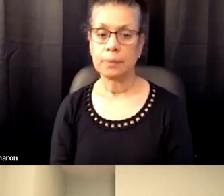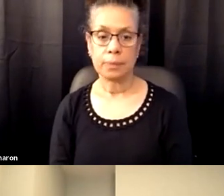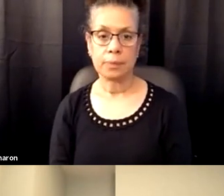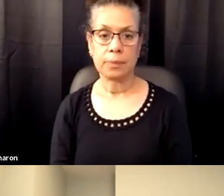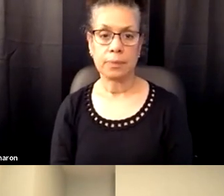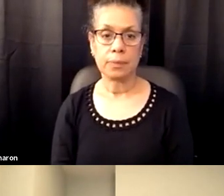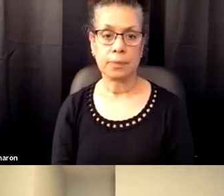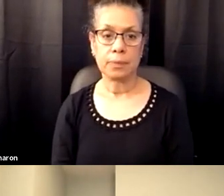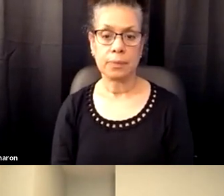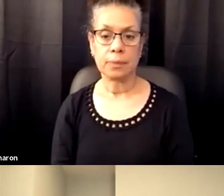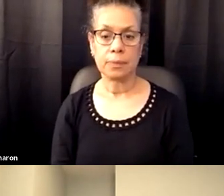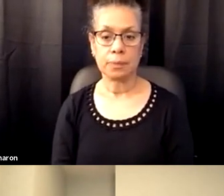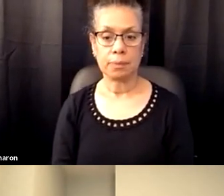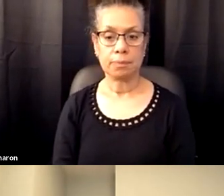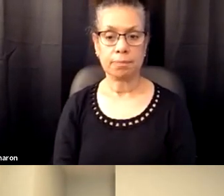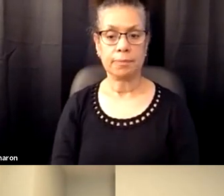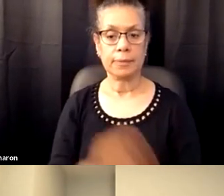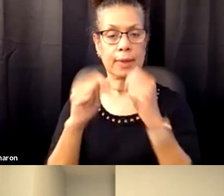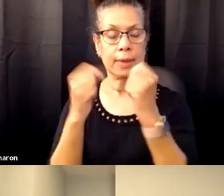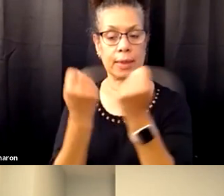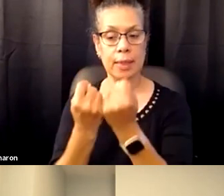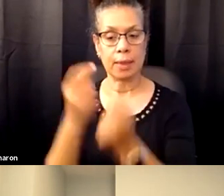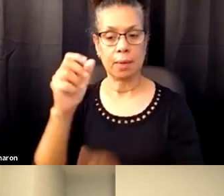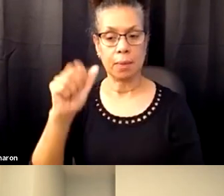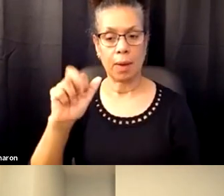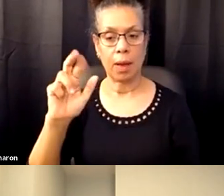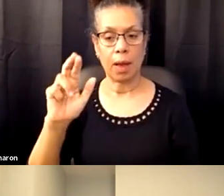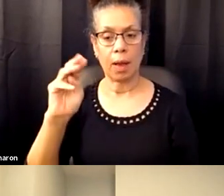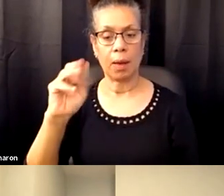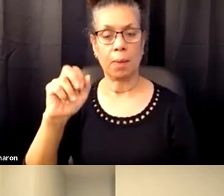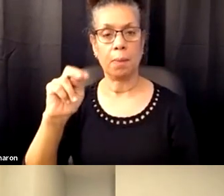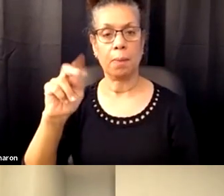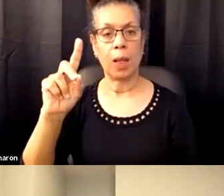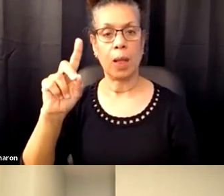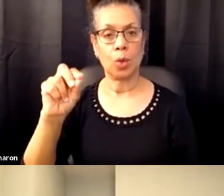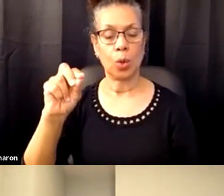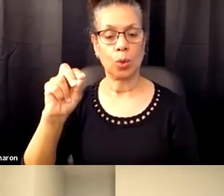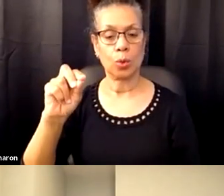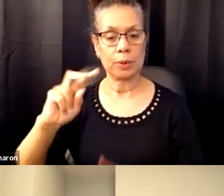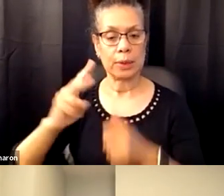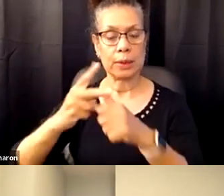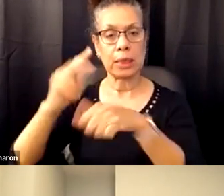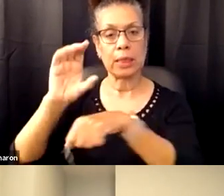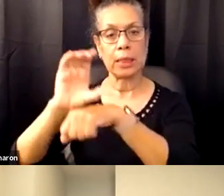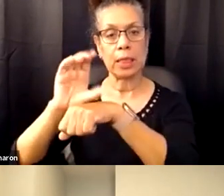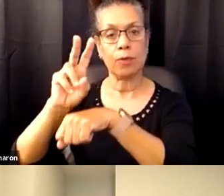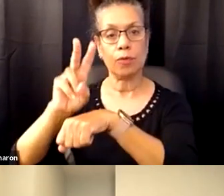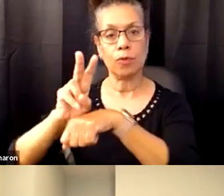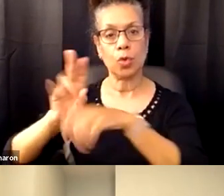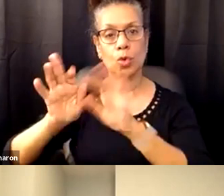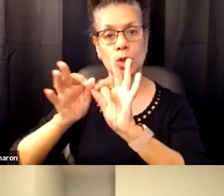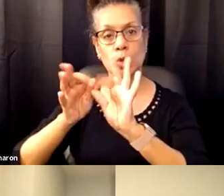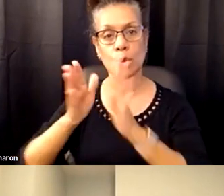uh yes good evening everybody my name is armando montero i'm going to be your interpreter together with josian